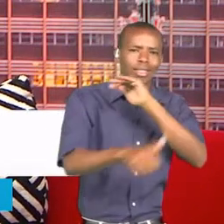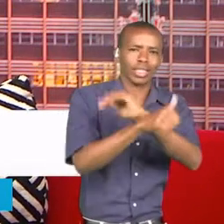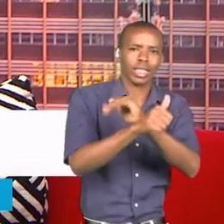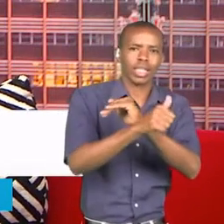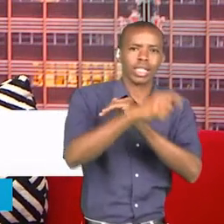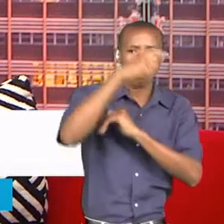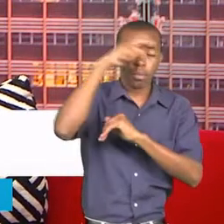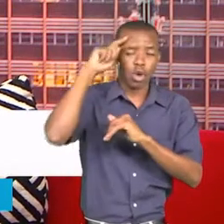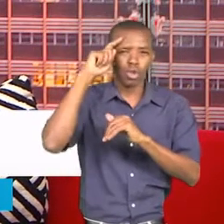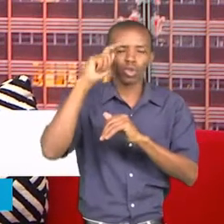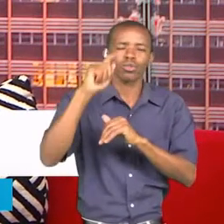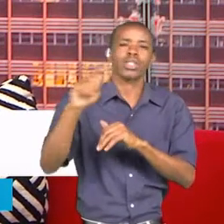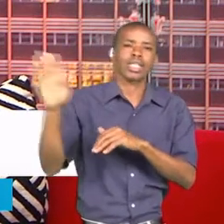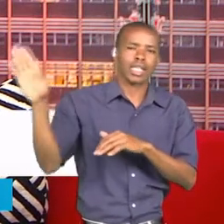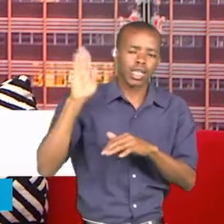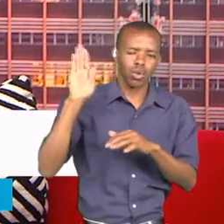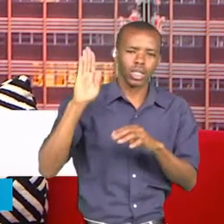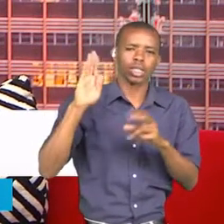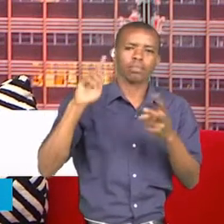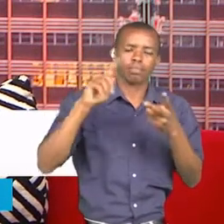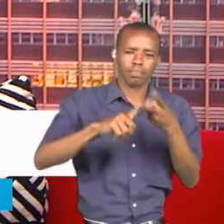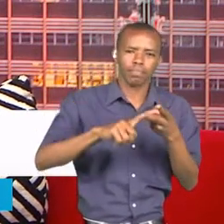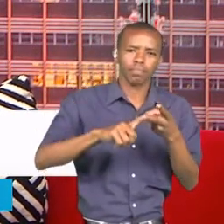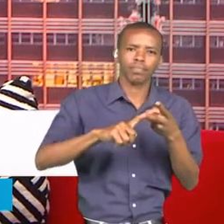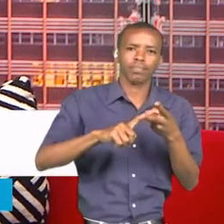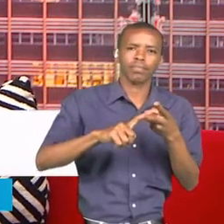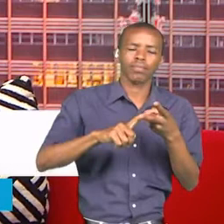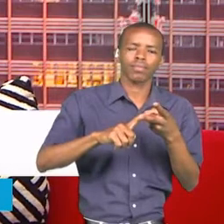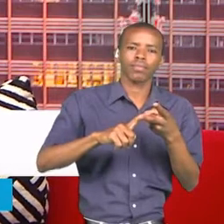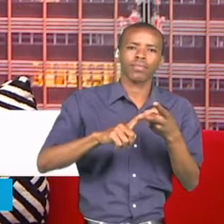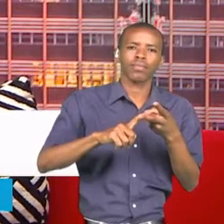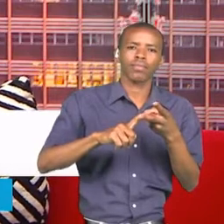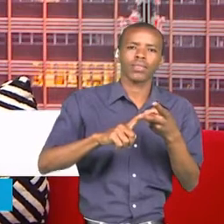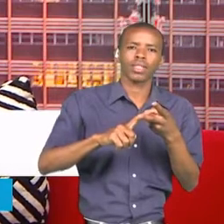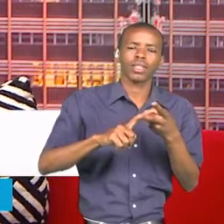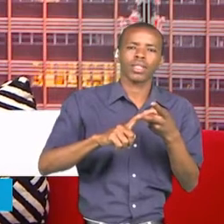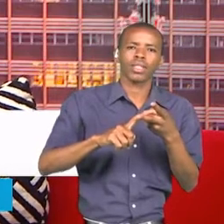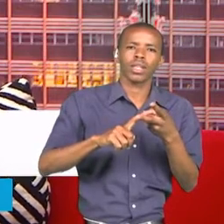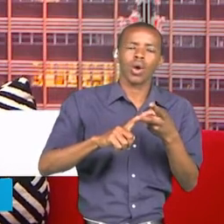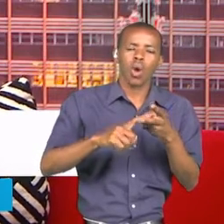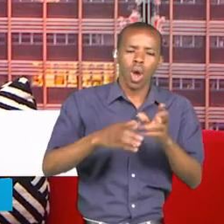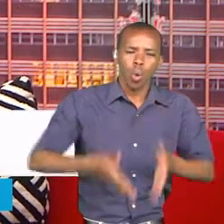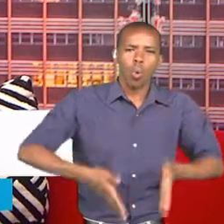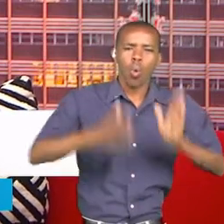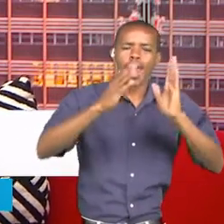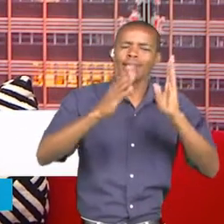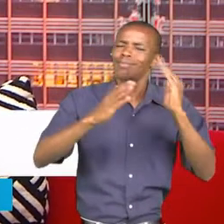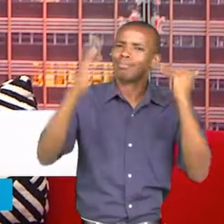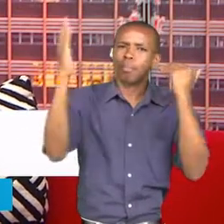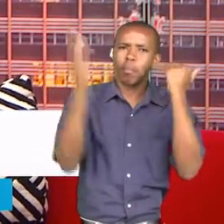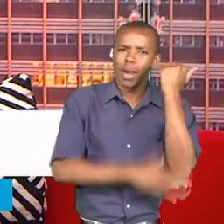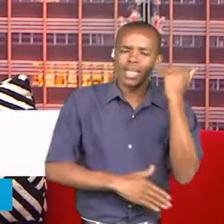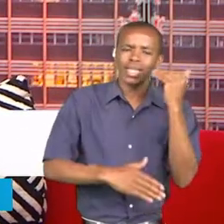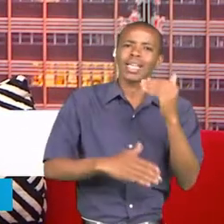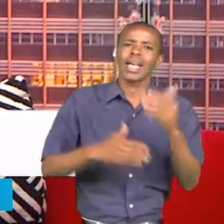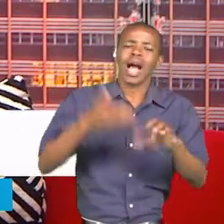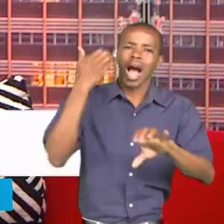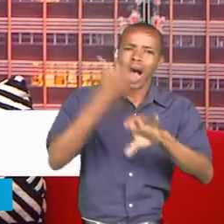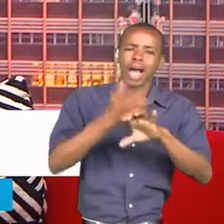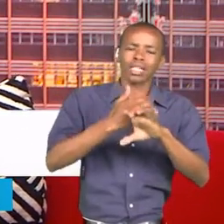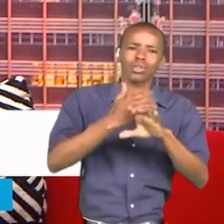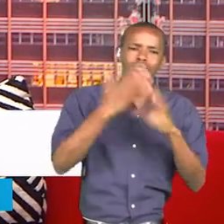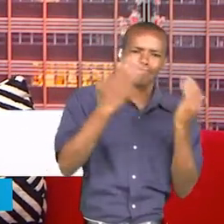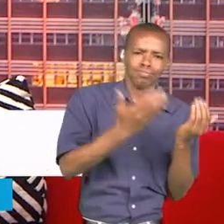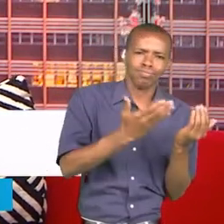because of insecurity, and two, have very bad road networks, so it makes it very hard to deliver